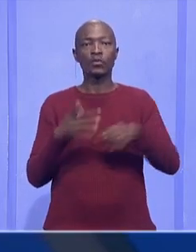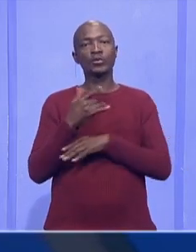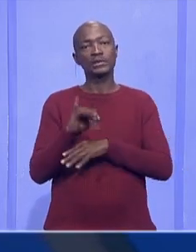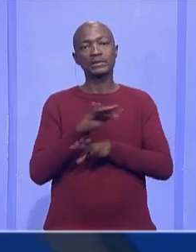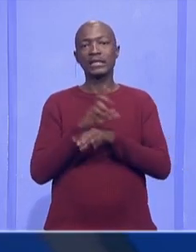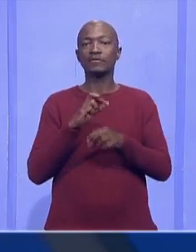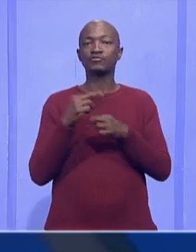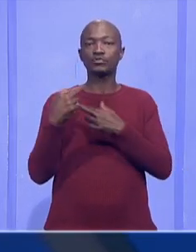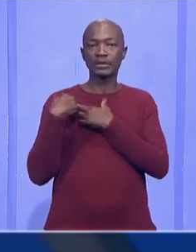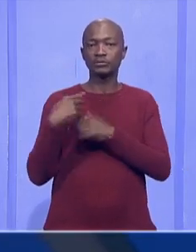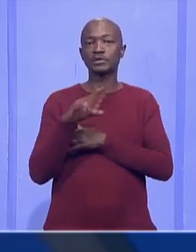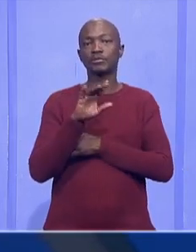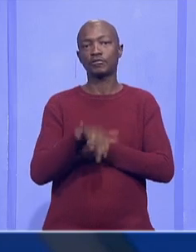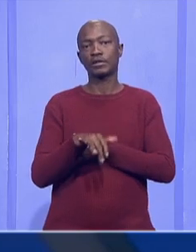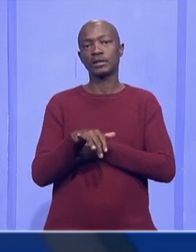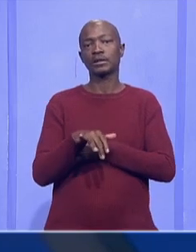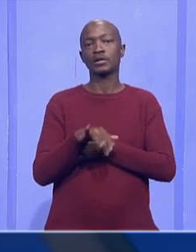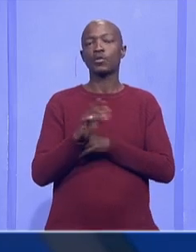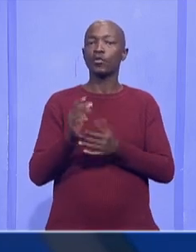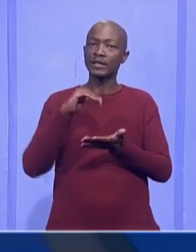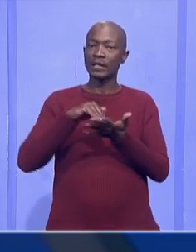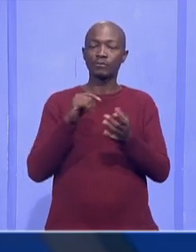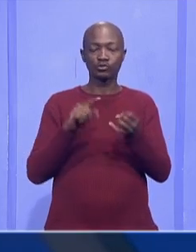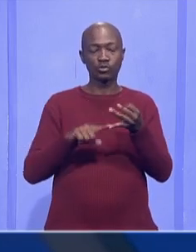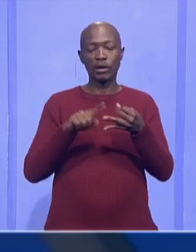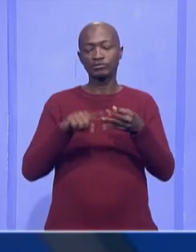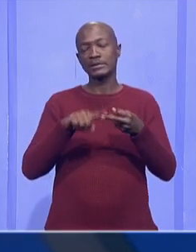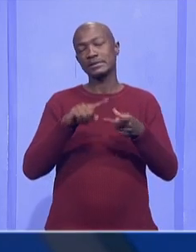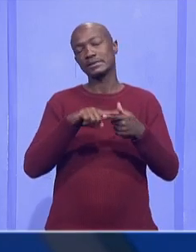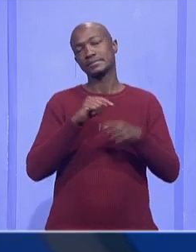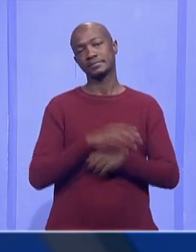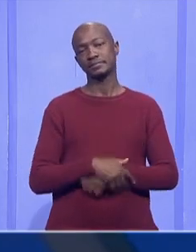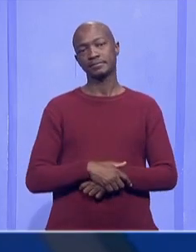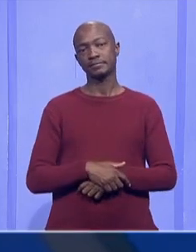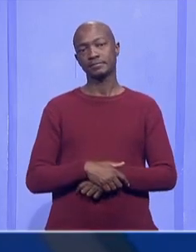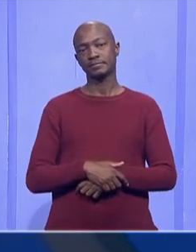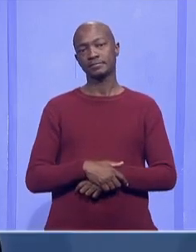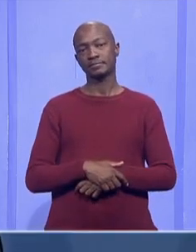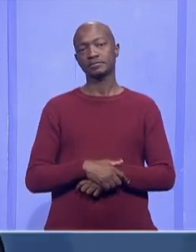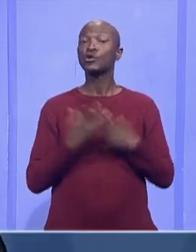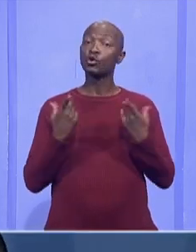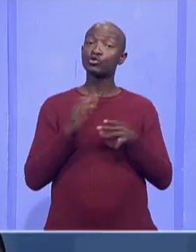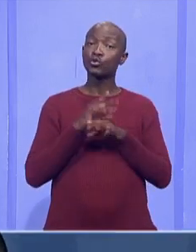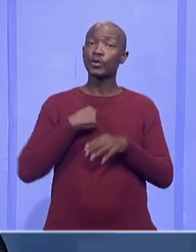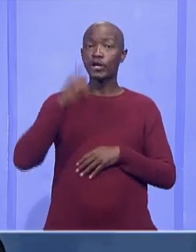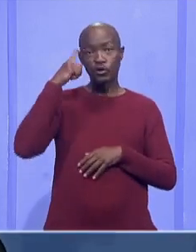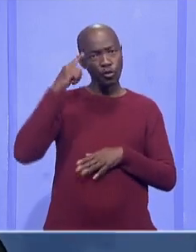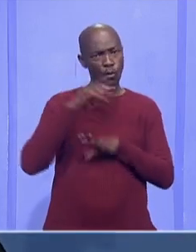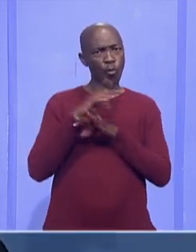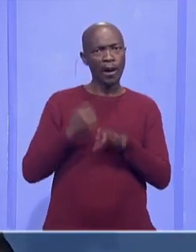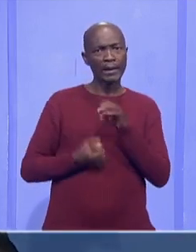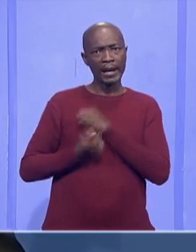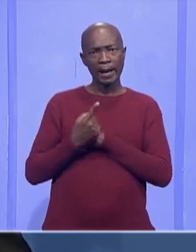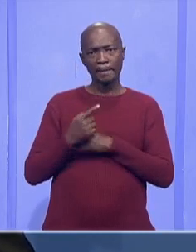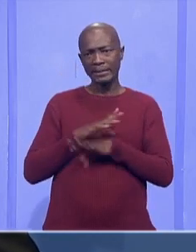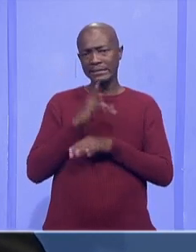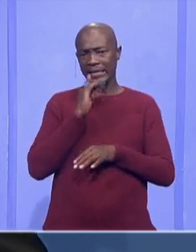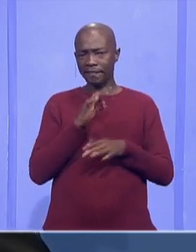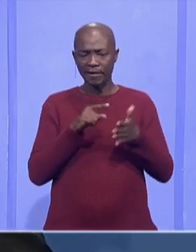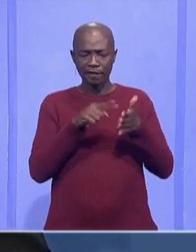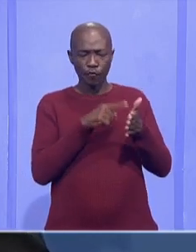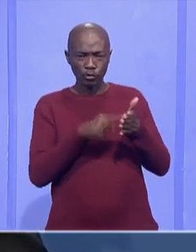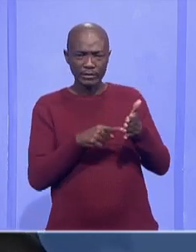for when it comes to counting. Yeah. Do we know what happens to the ballots that aren't used? I mean, I suppose